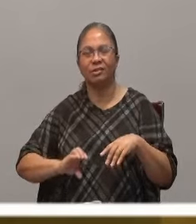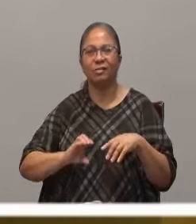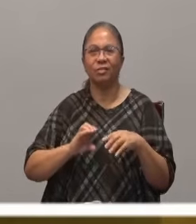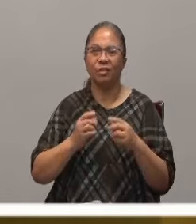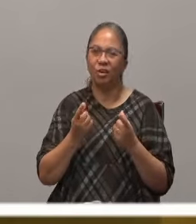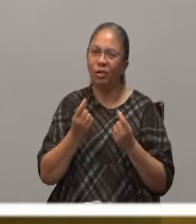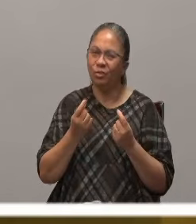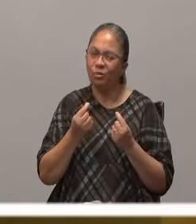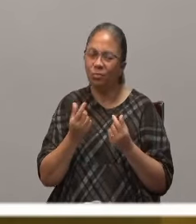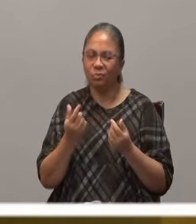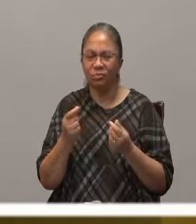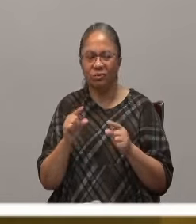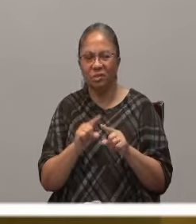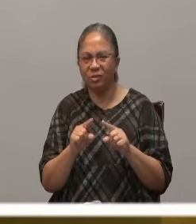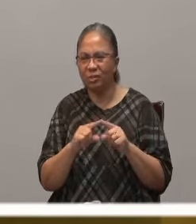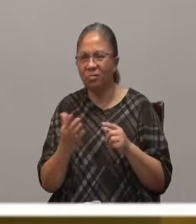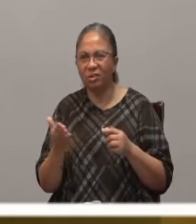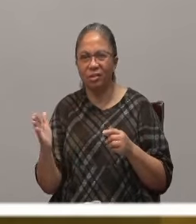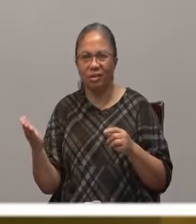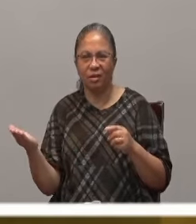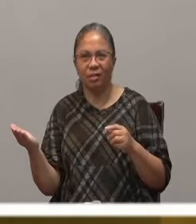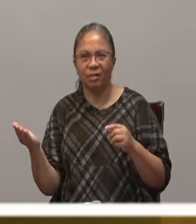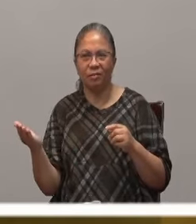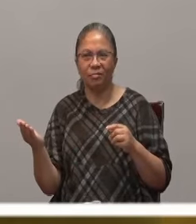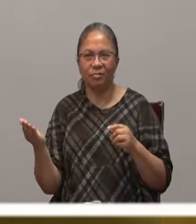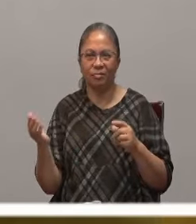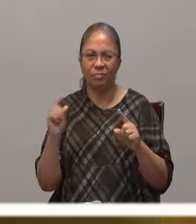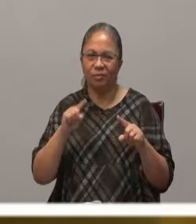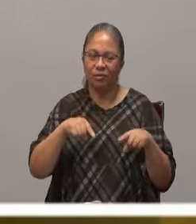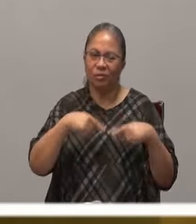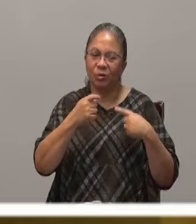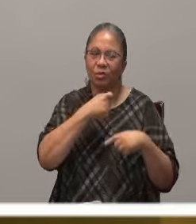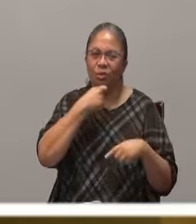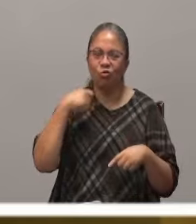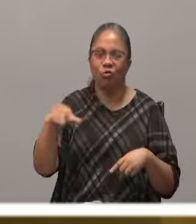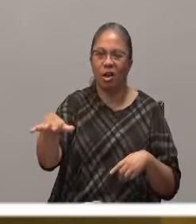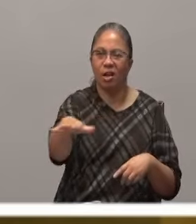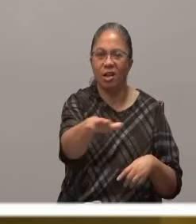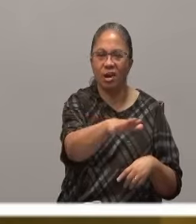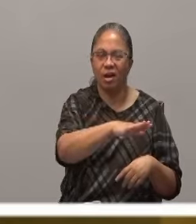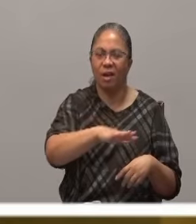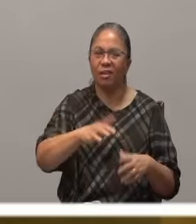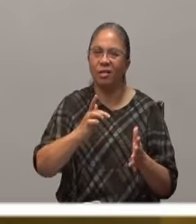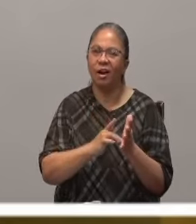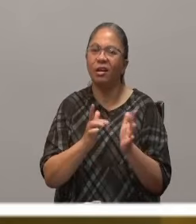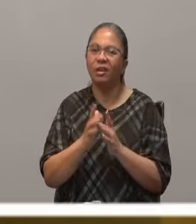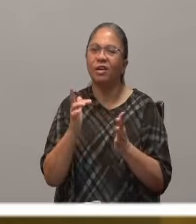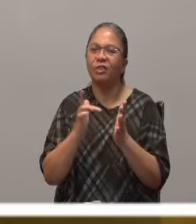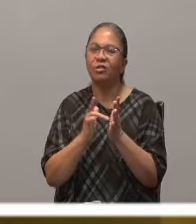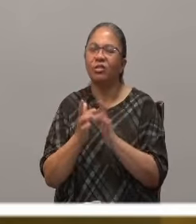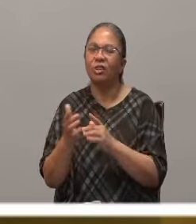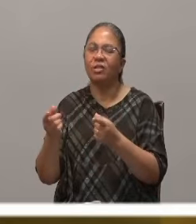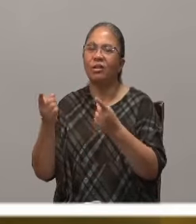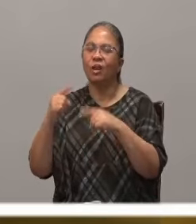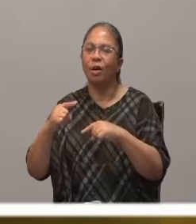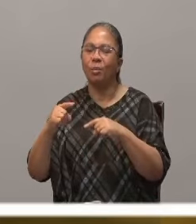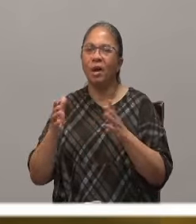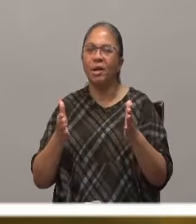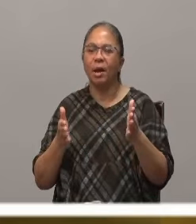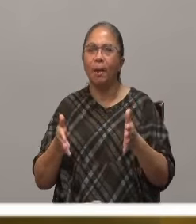things. We have the going into the desert, and then we have Jesus coming into his public